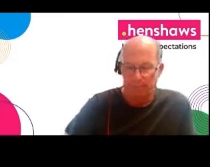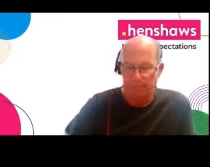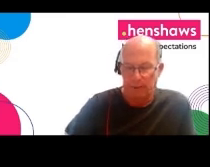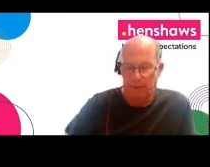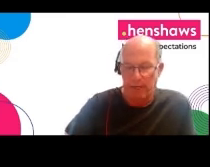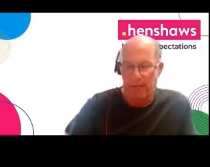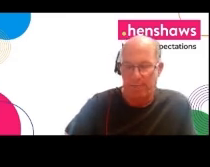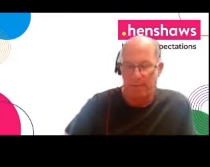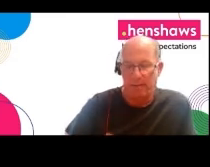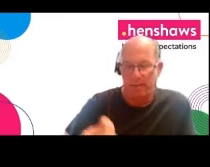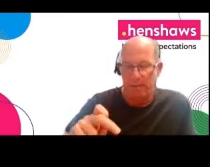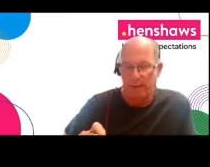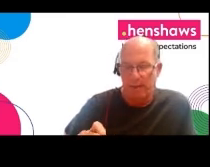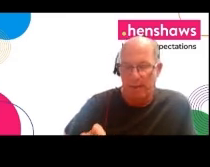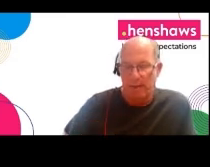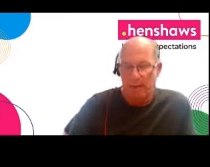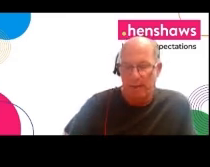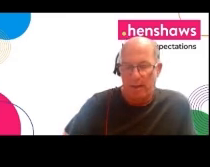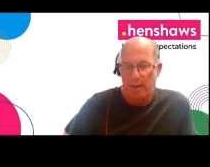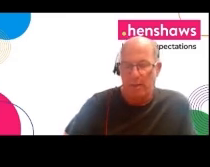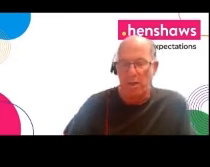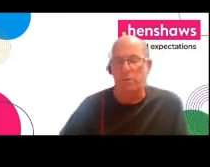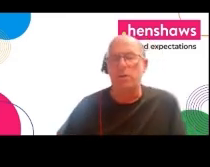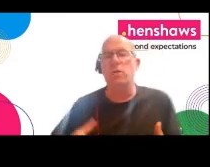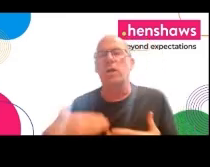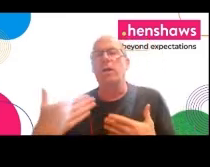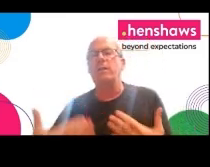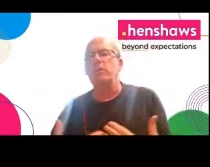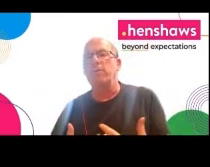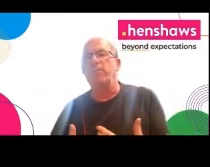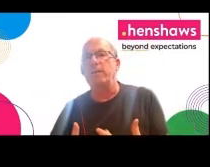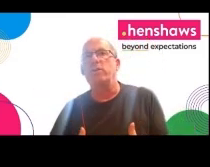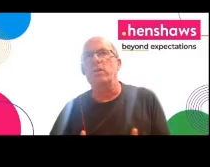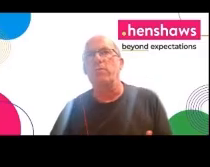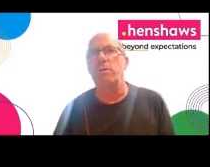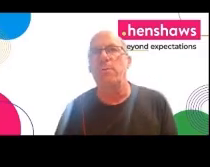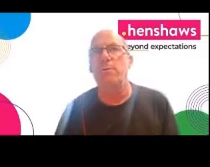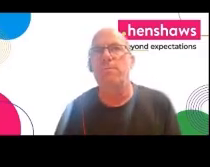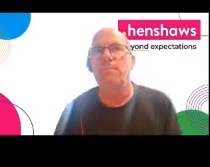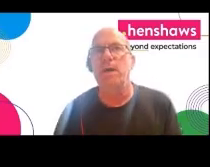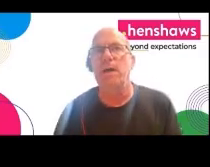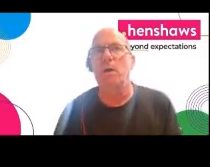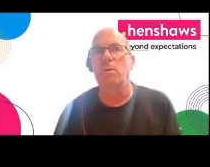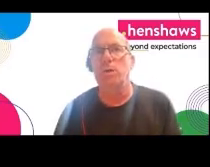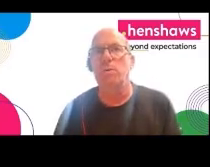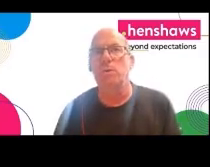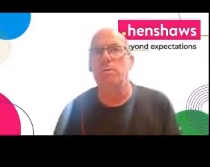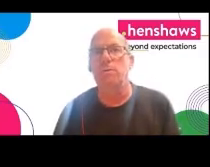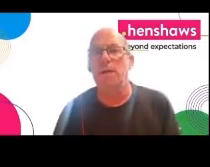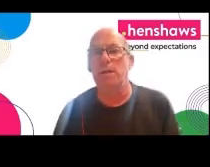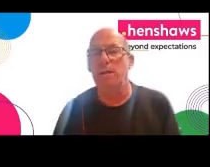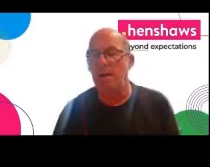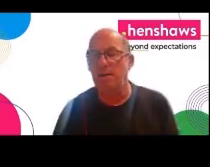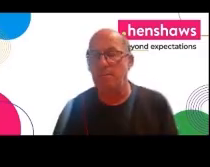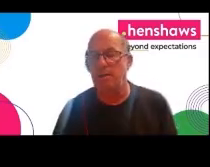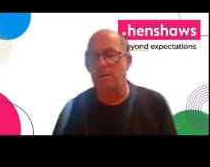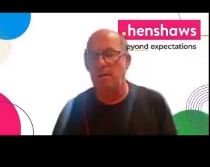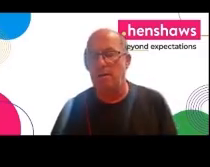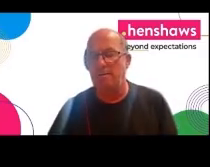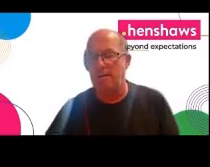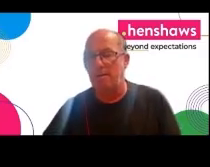seconds. Okay, and those are additional features over and above what you would